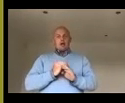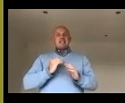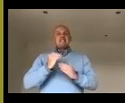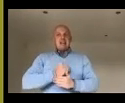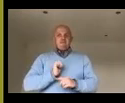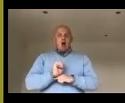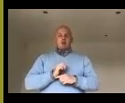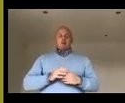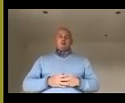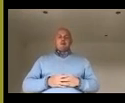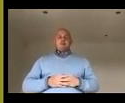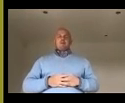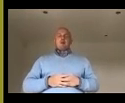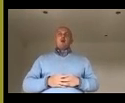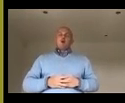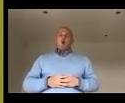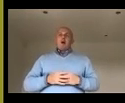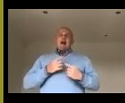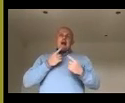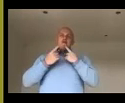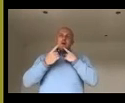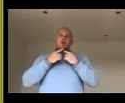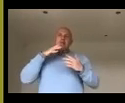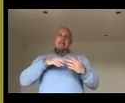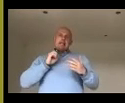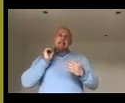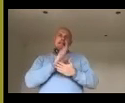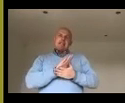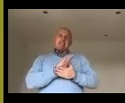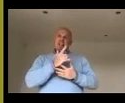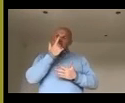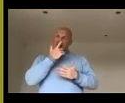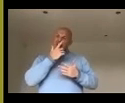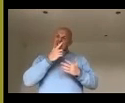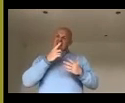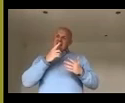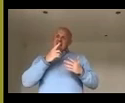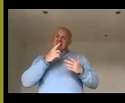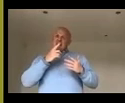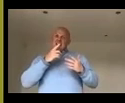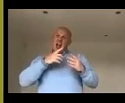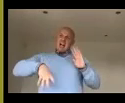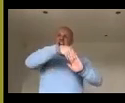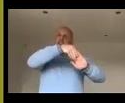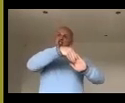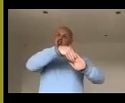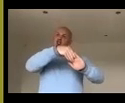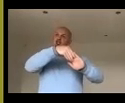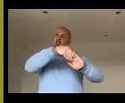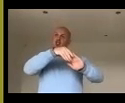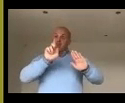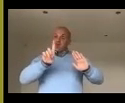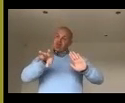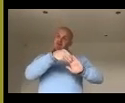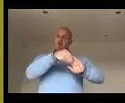Information you need to send in, and you can either attach it electronically to the application or you can actually post it in if